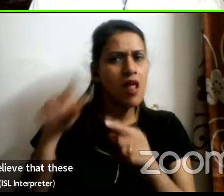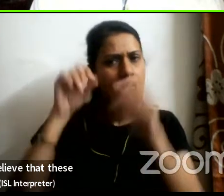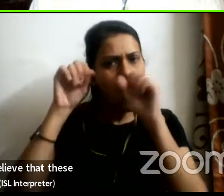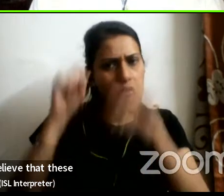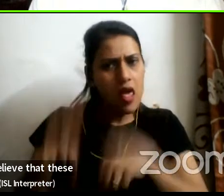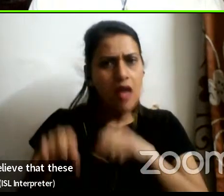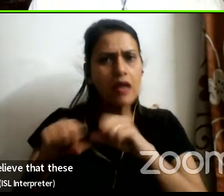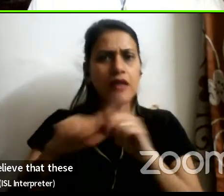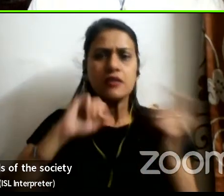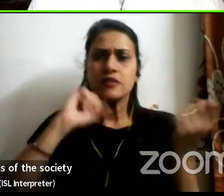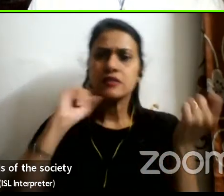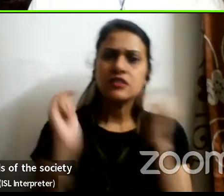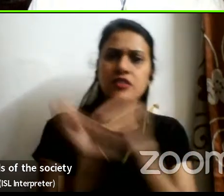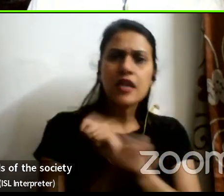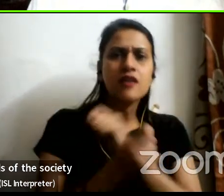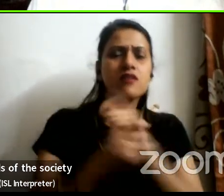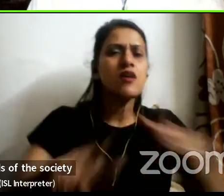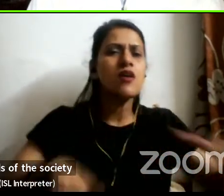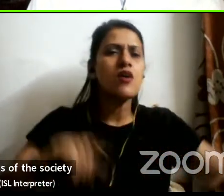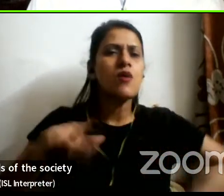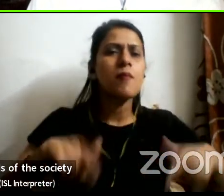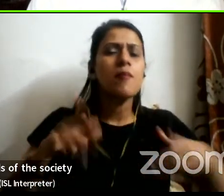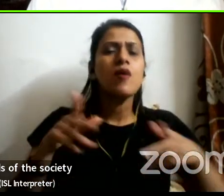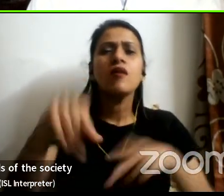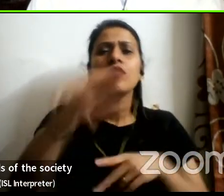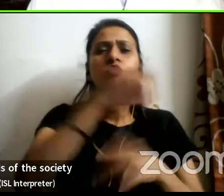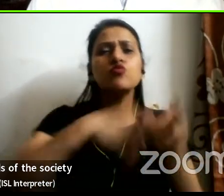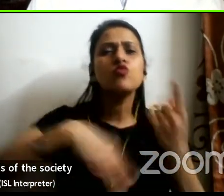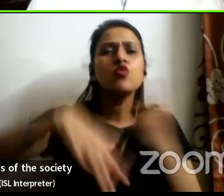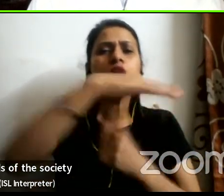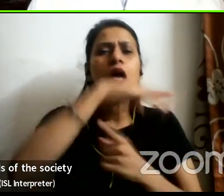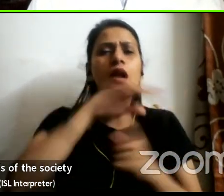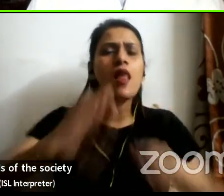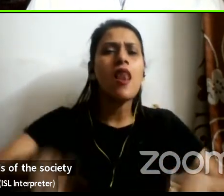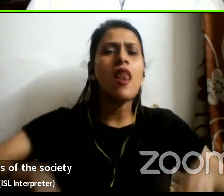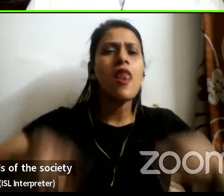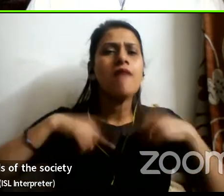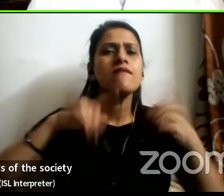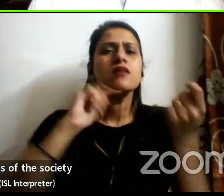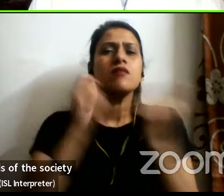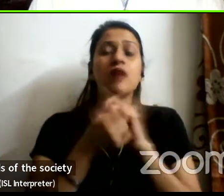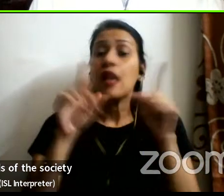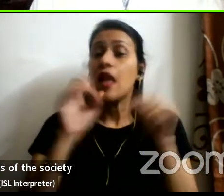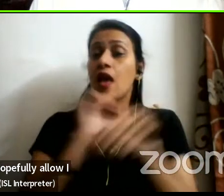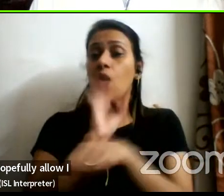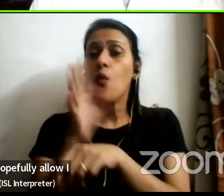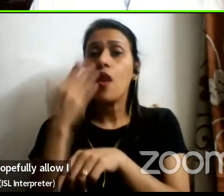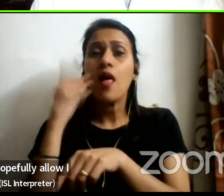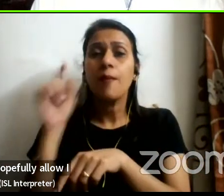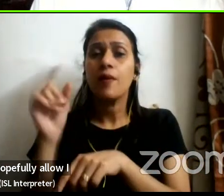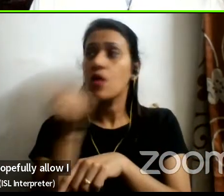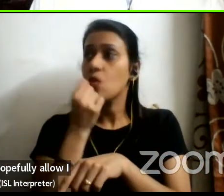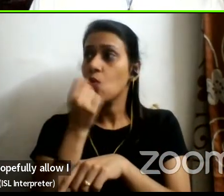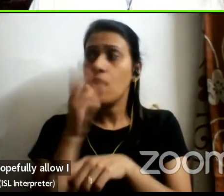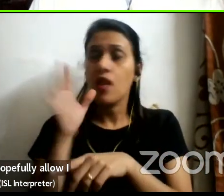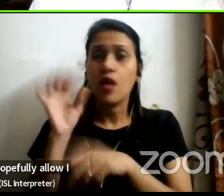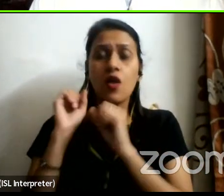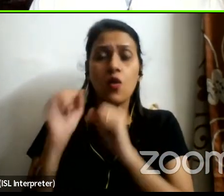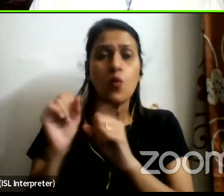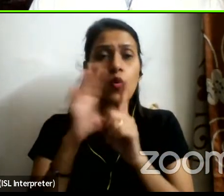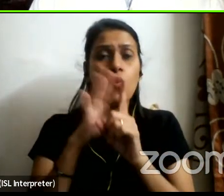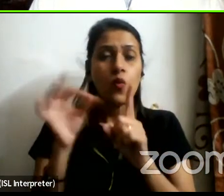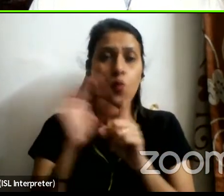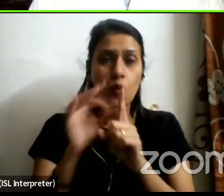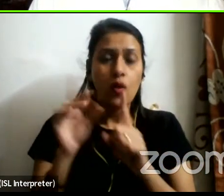A pandemic, which is exceptional, will hopefully allow, I suppose, the leeway to the competition agencies to think that,